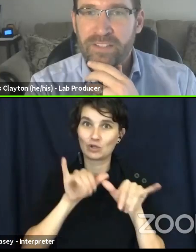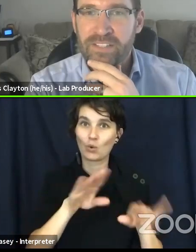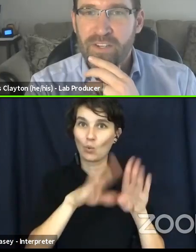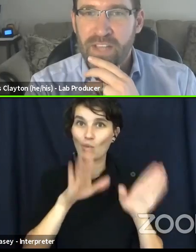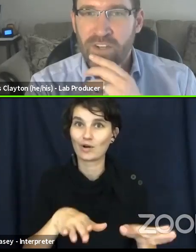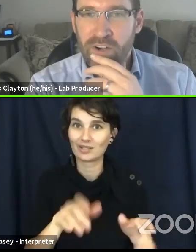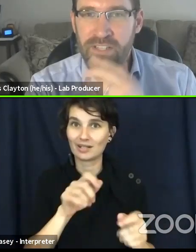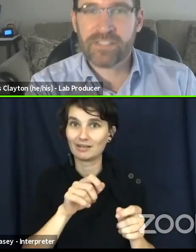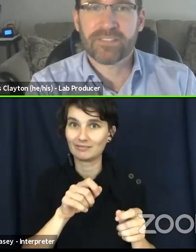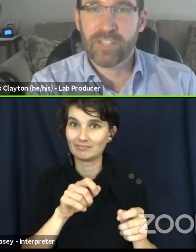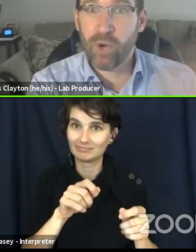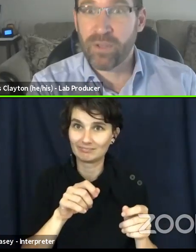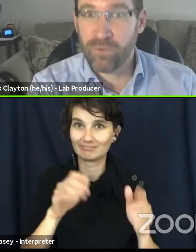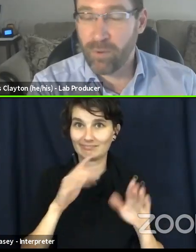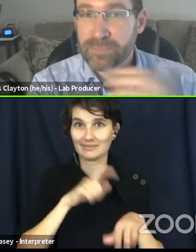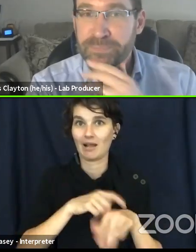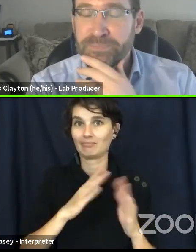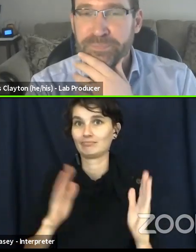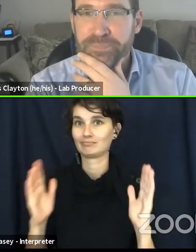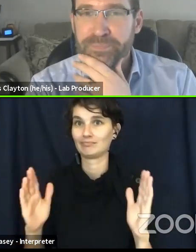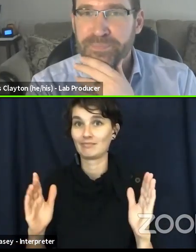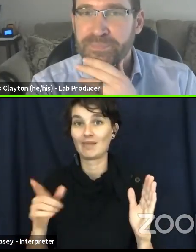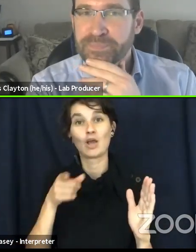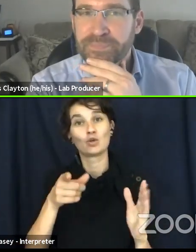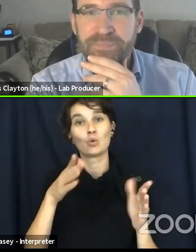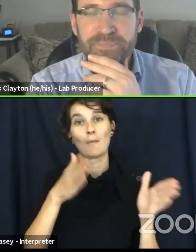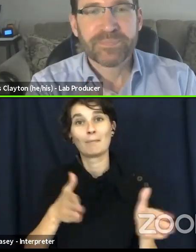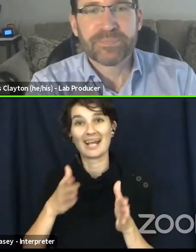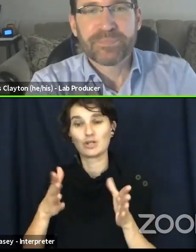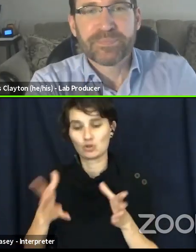your practice as an artist going forward?